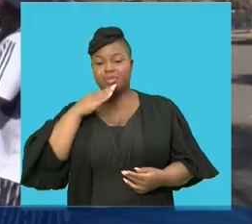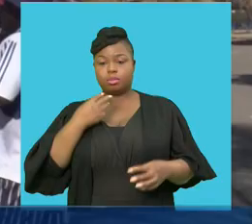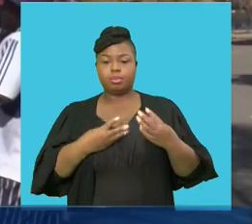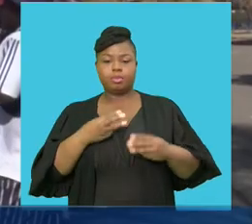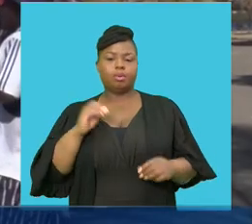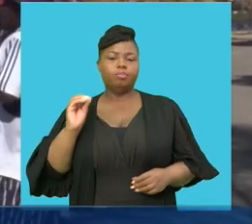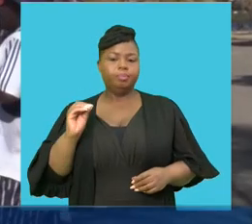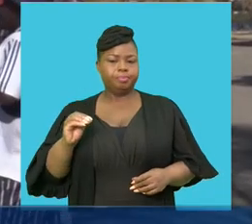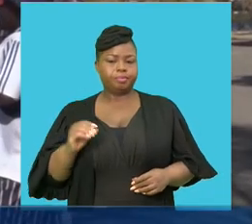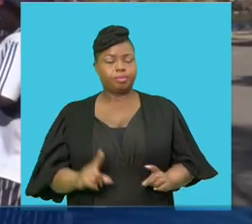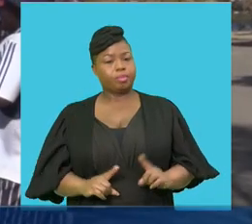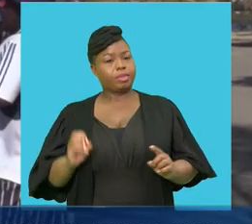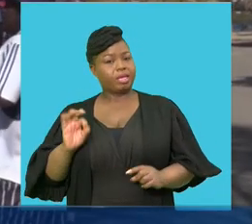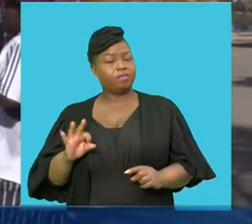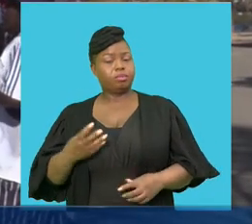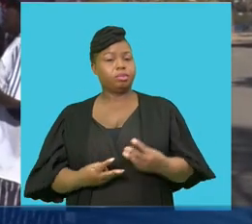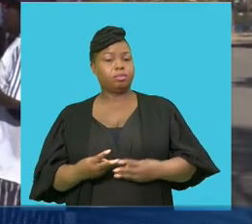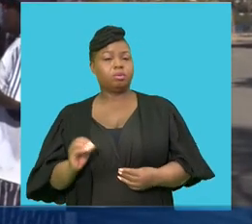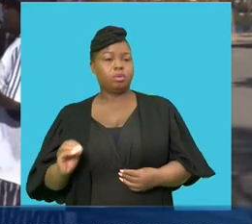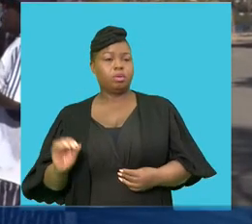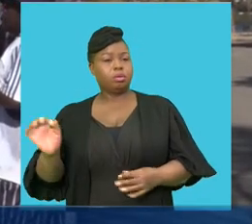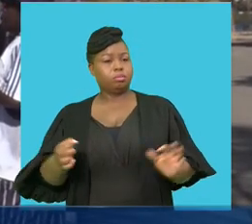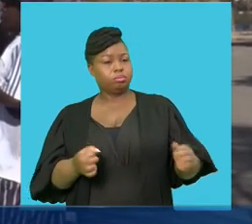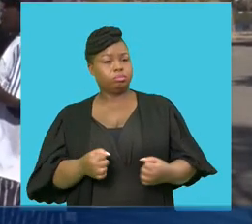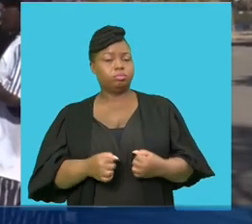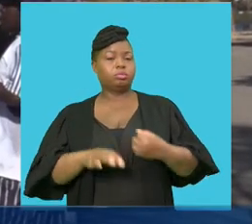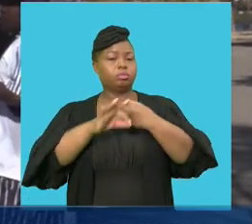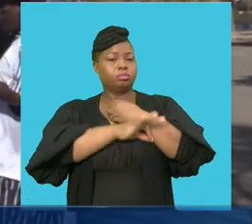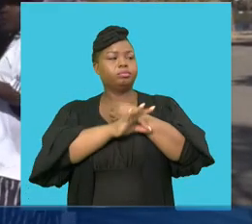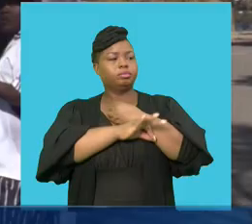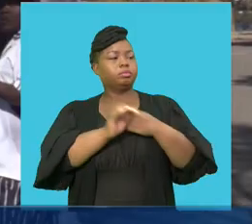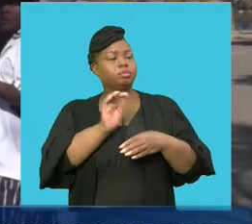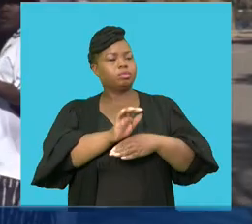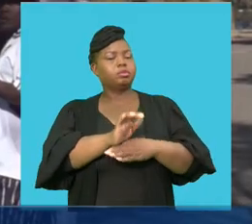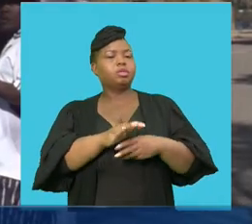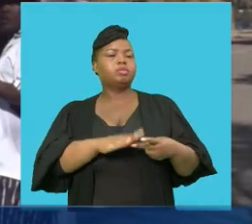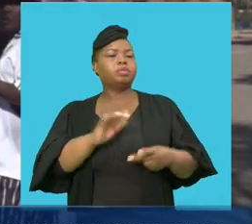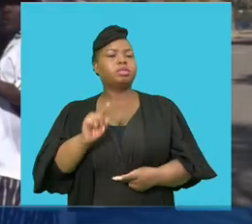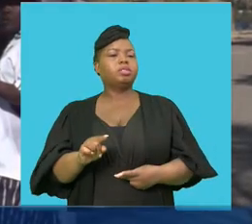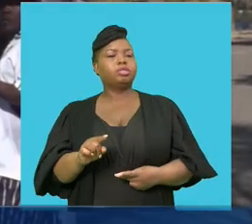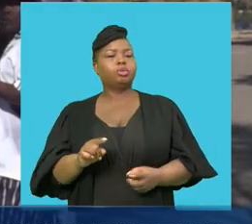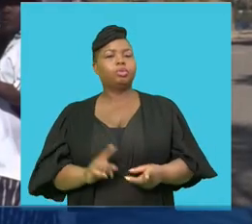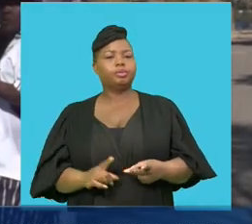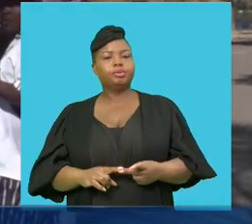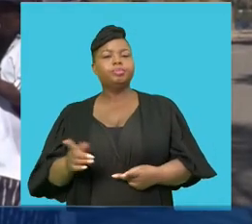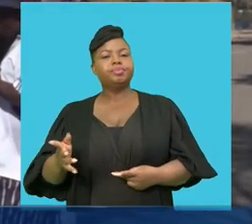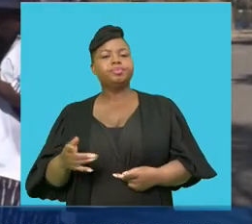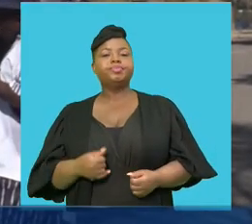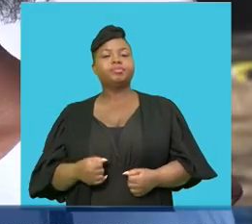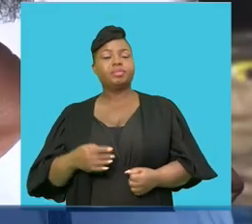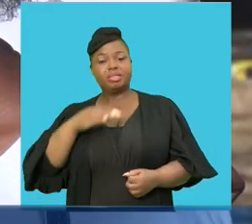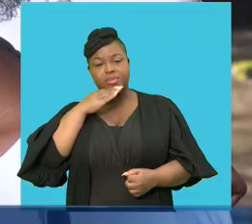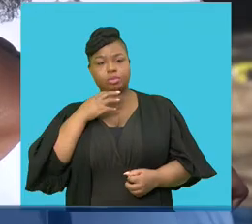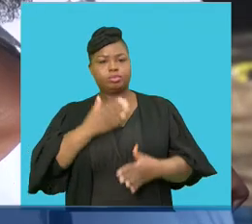ngamagama ukhona. If kunomsebenzi ukuthi angakwazi ukucabanga ukuqasha ama-foreign nationals, kusho ukuthi